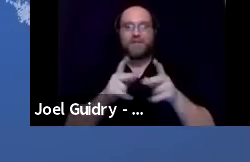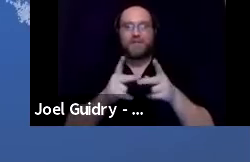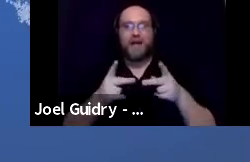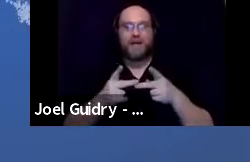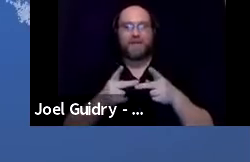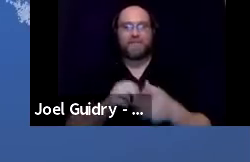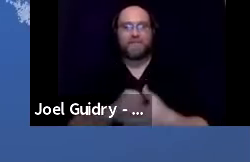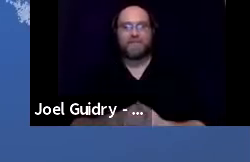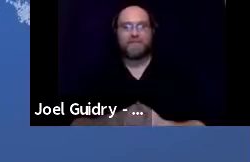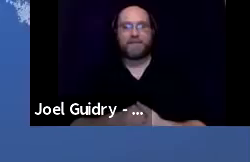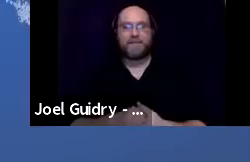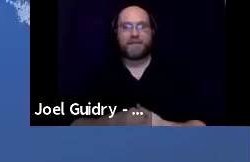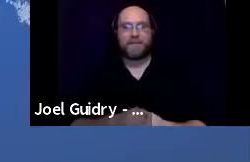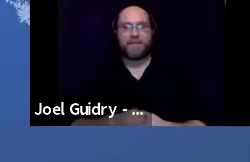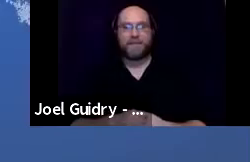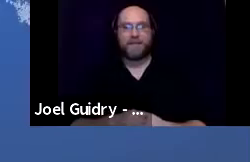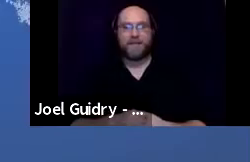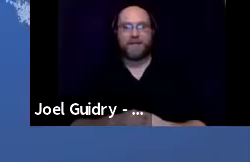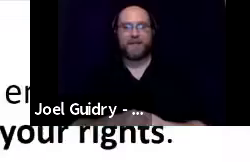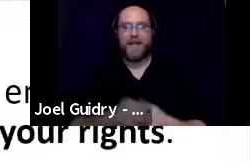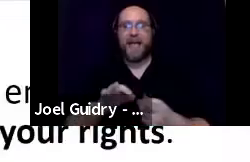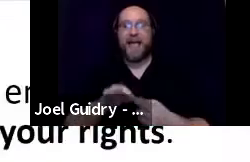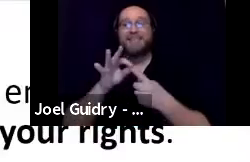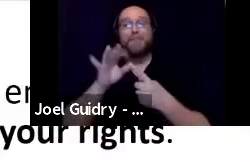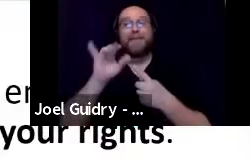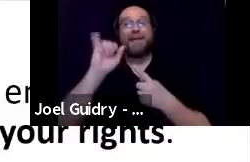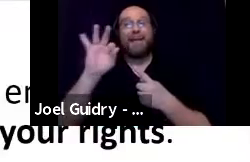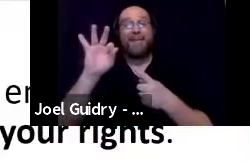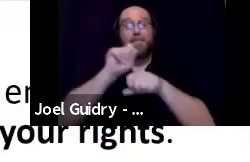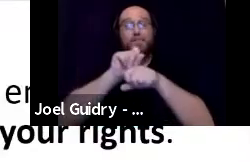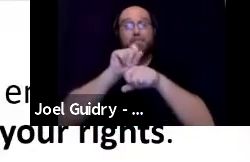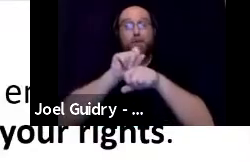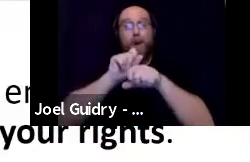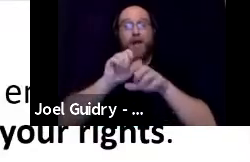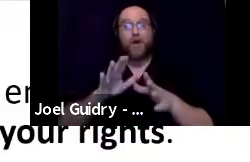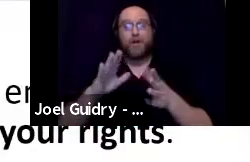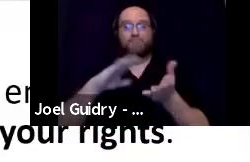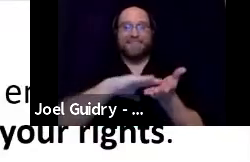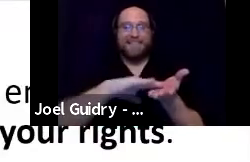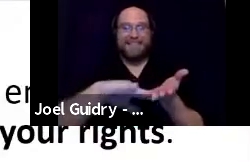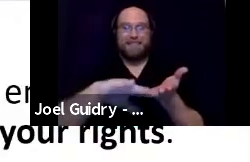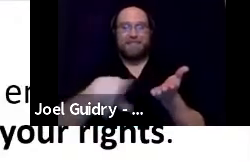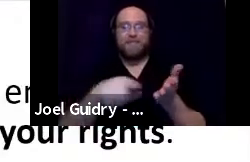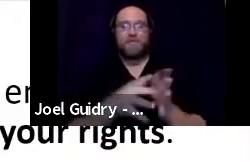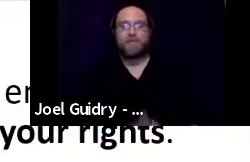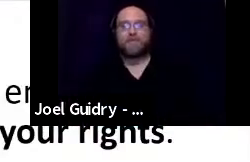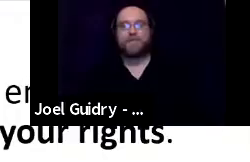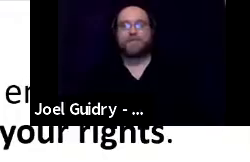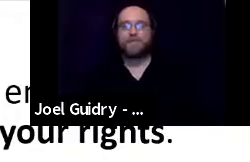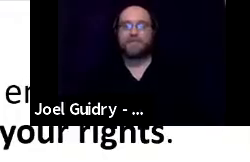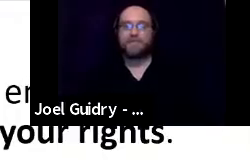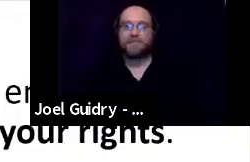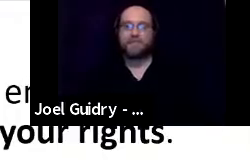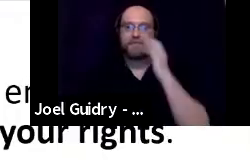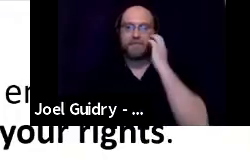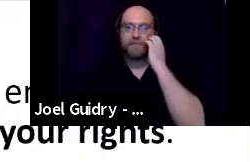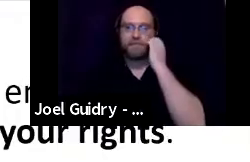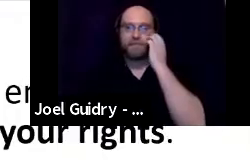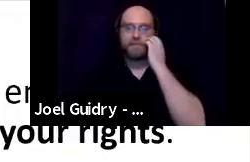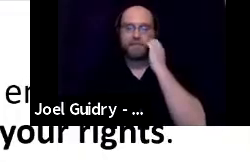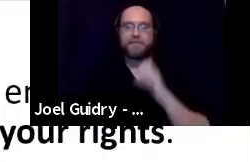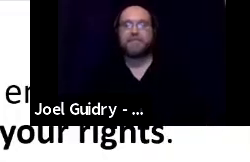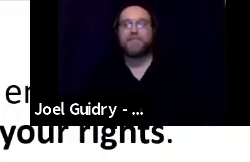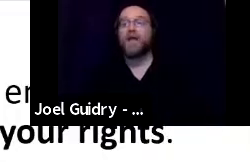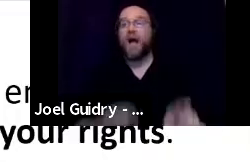dismissed. Next slide, please. All right. And you also, it's important to know that you can't